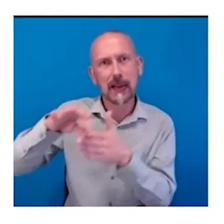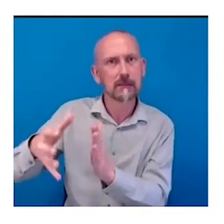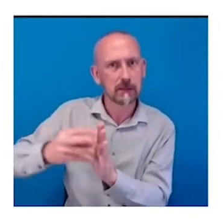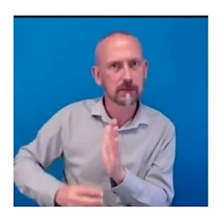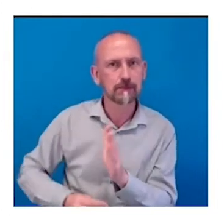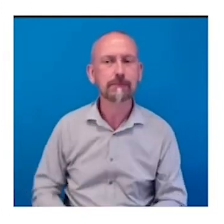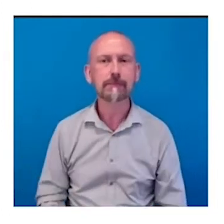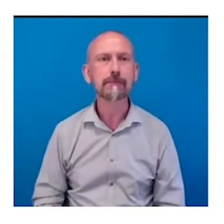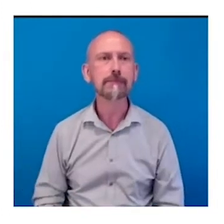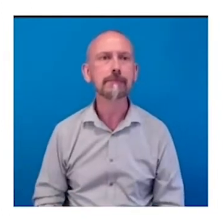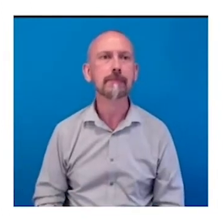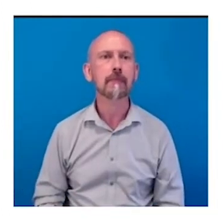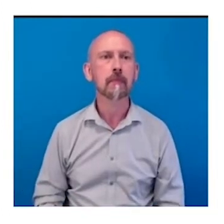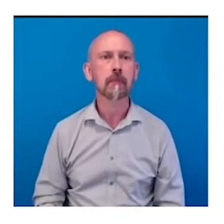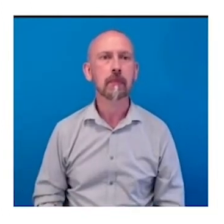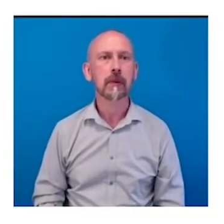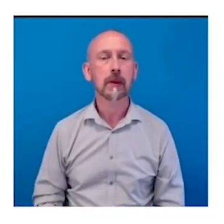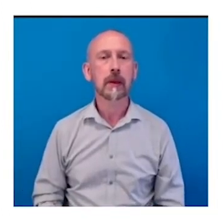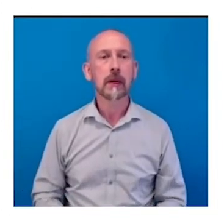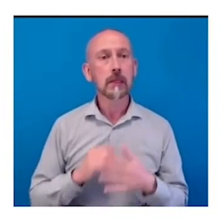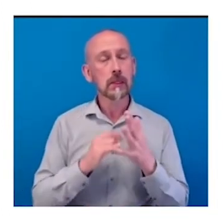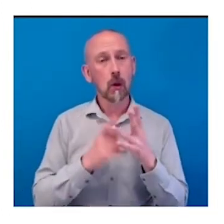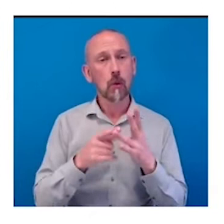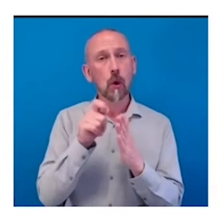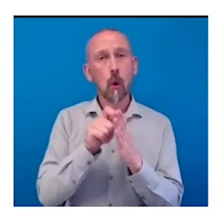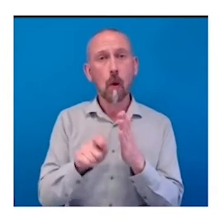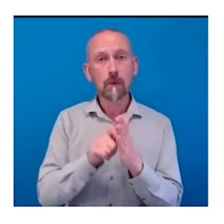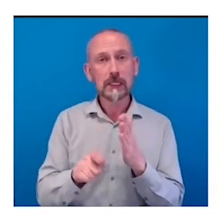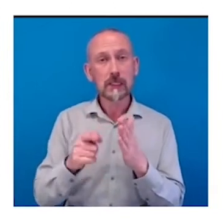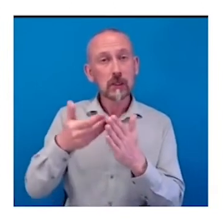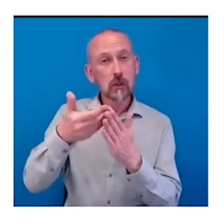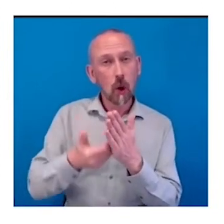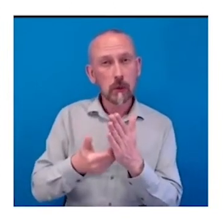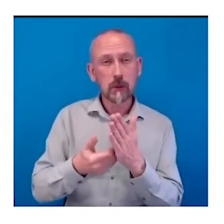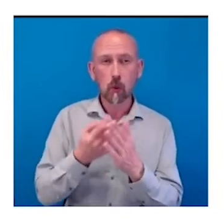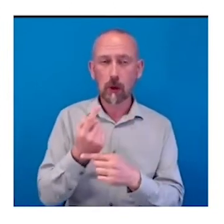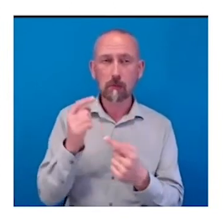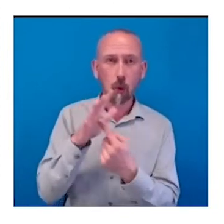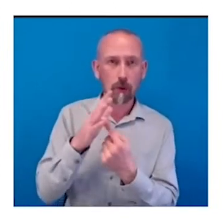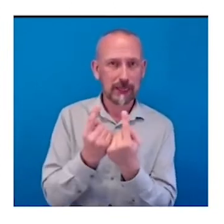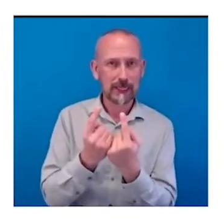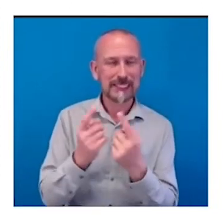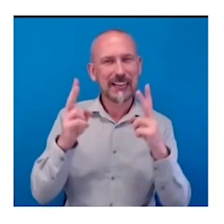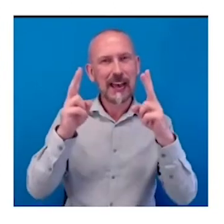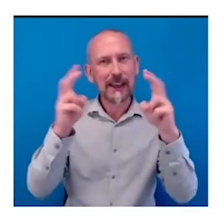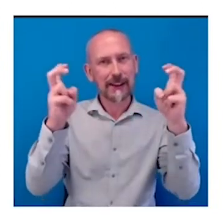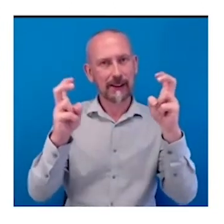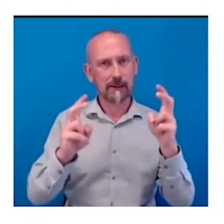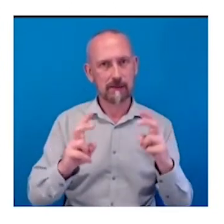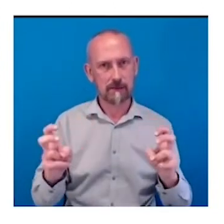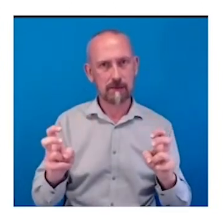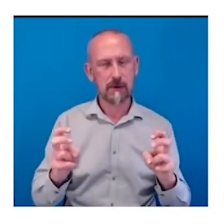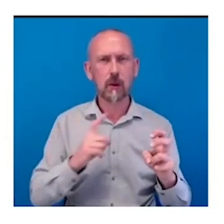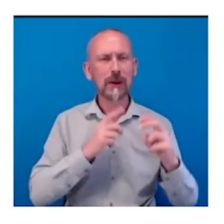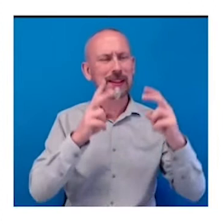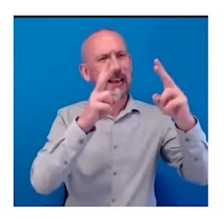So one of the main things in Office documents in accessibility is ensure that you have headings. Headings provide context and a way